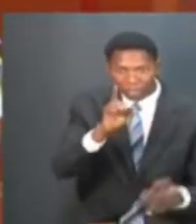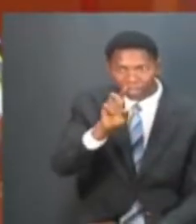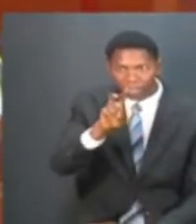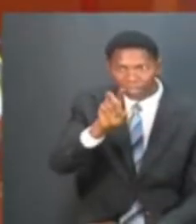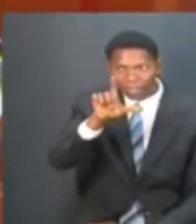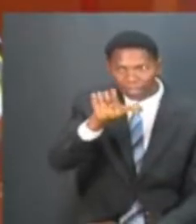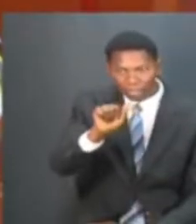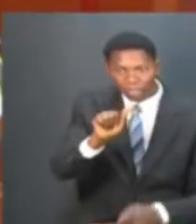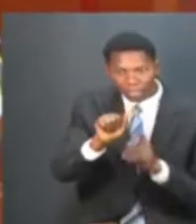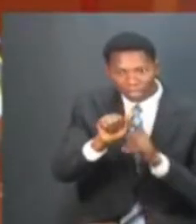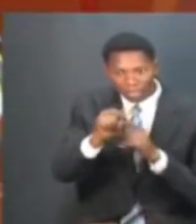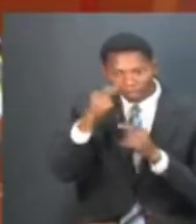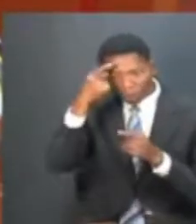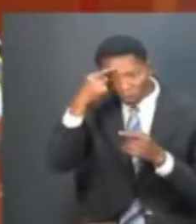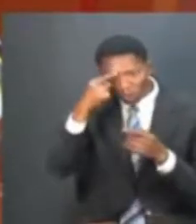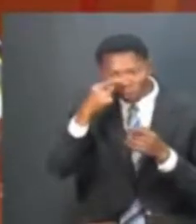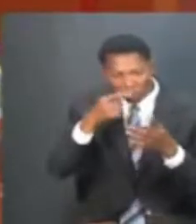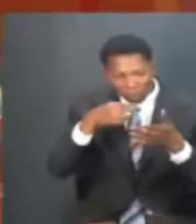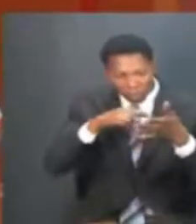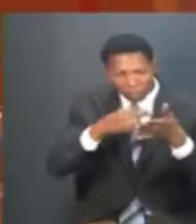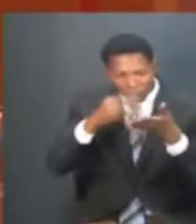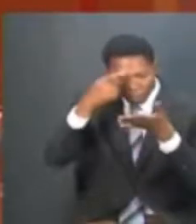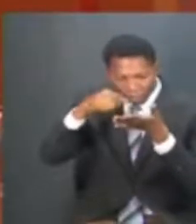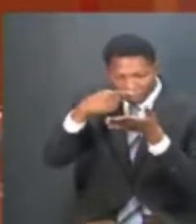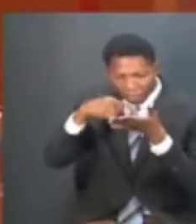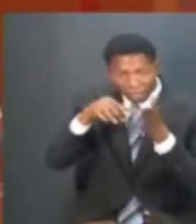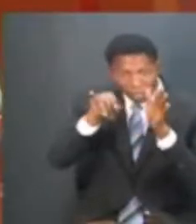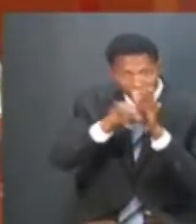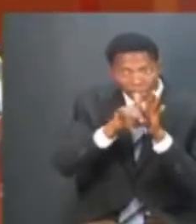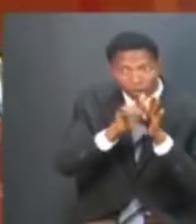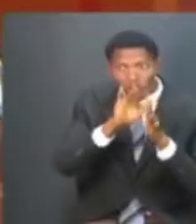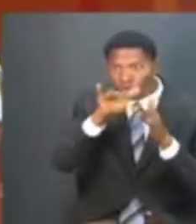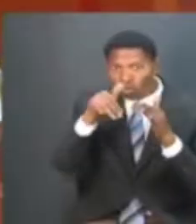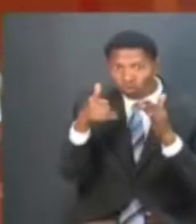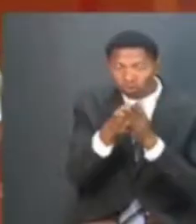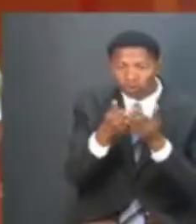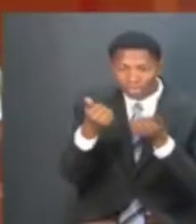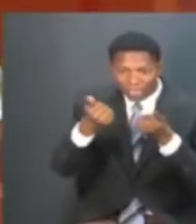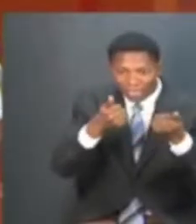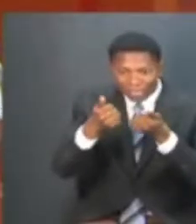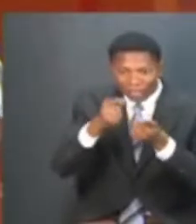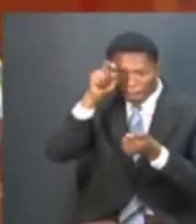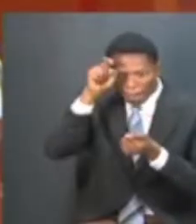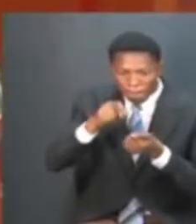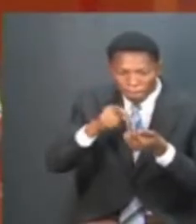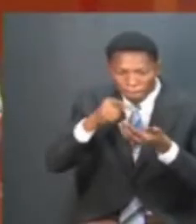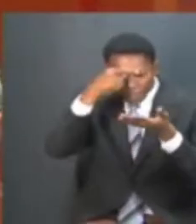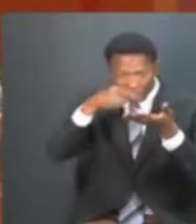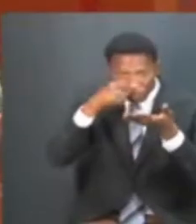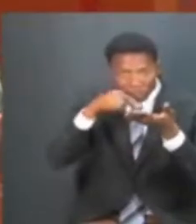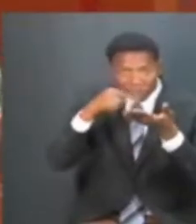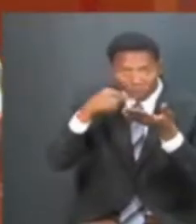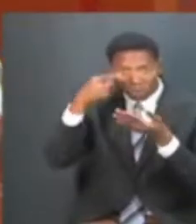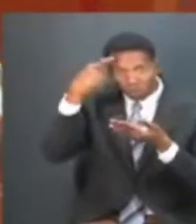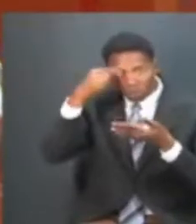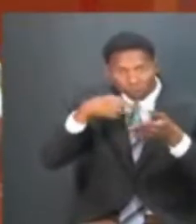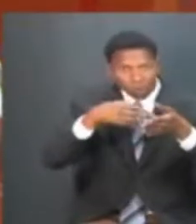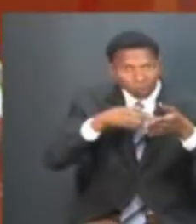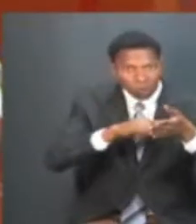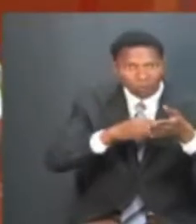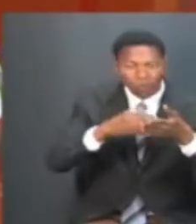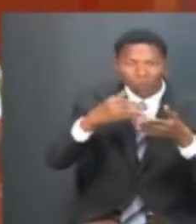checkpoints, examination points, for these vehicles to be examined for renewal of